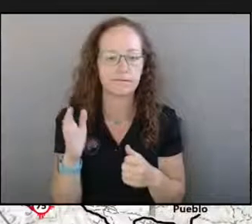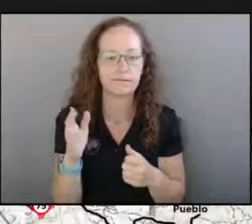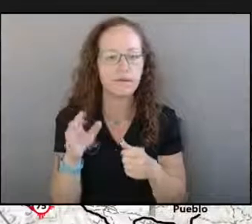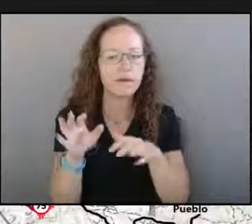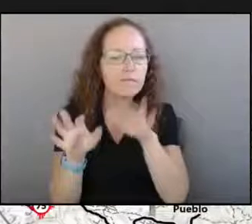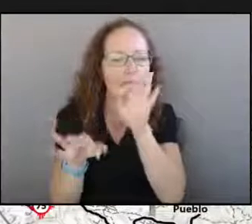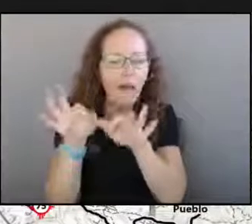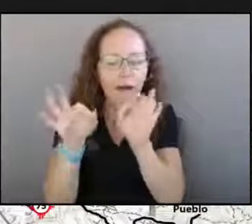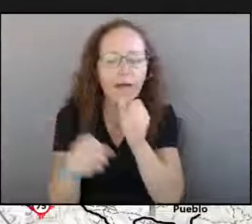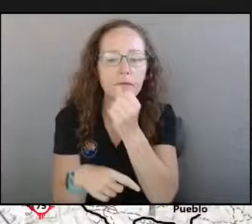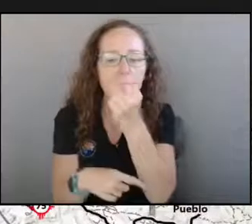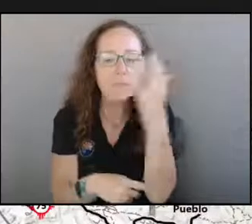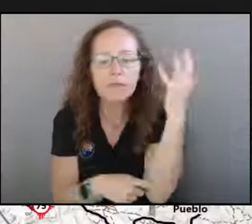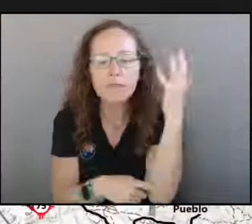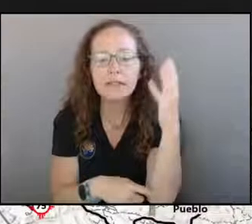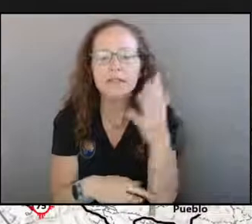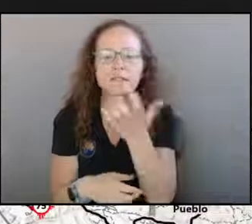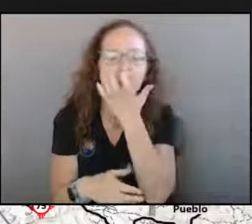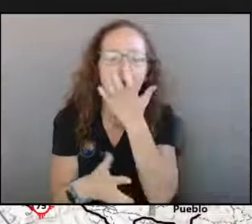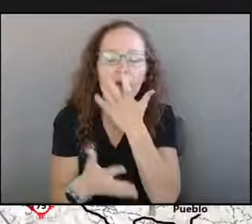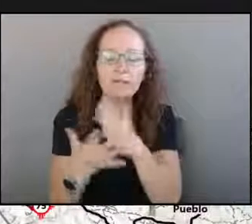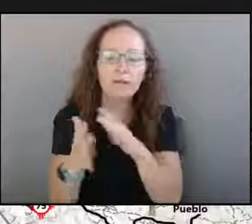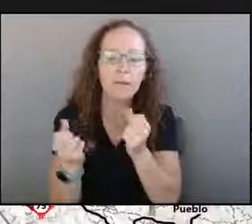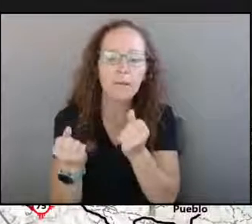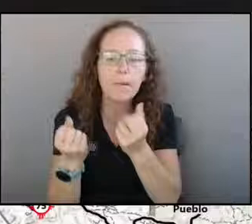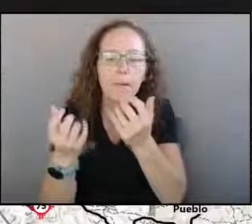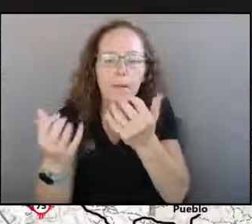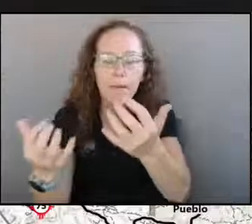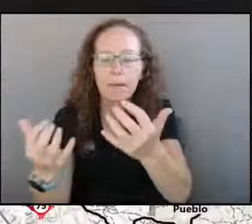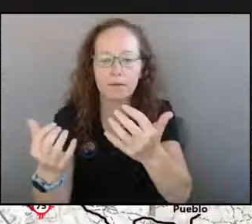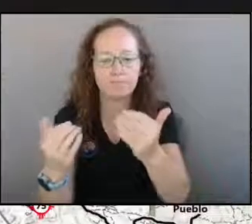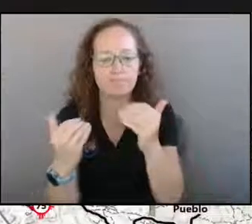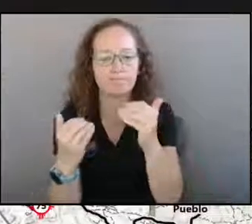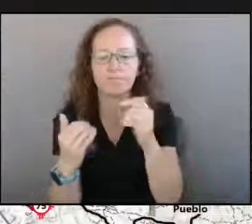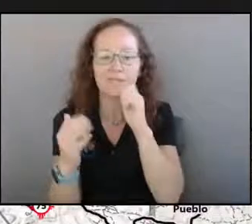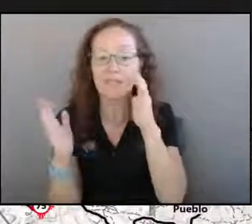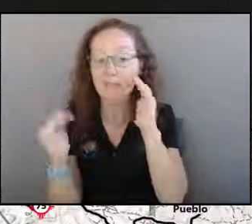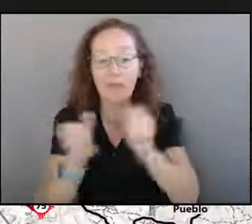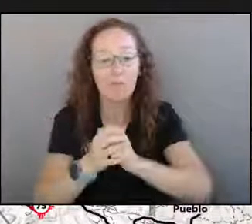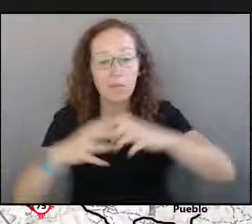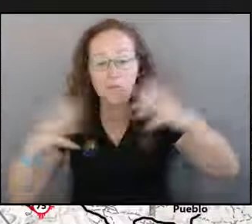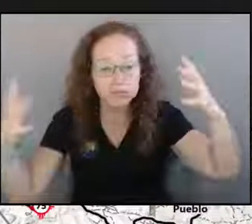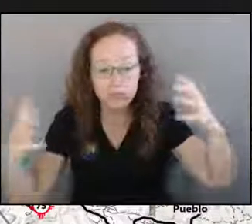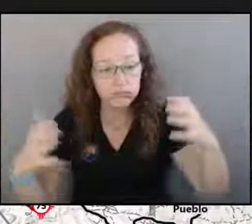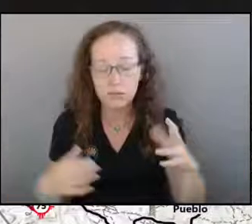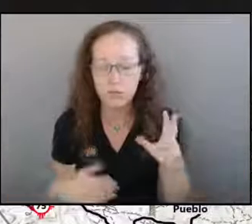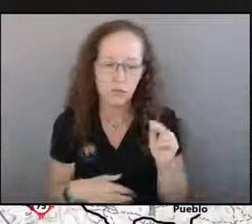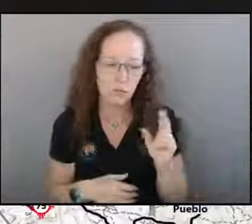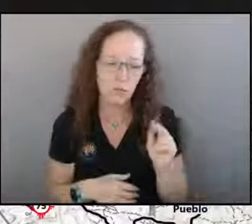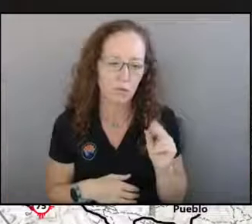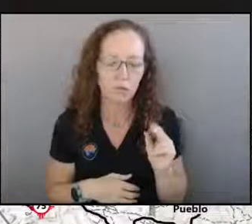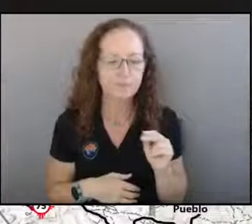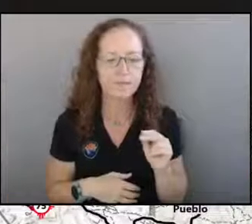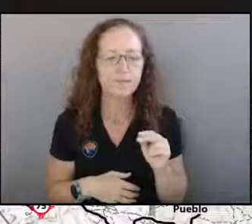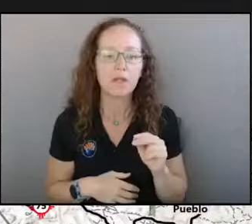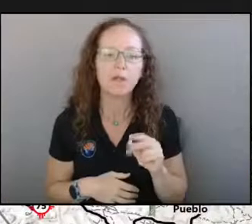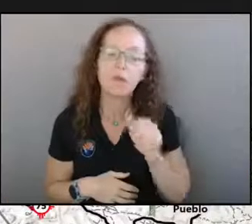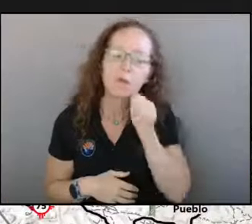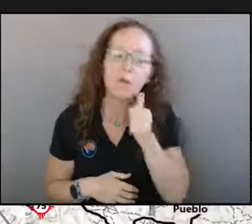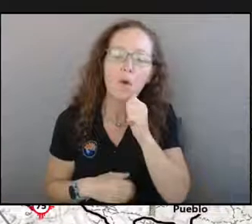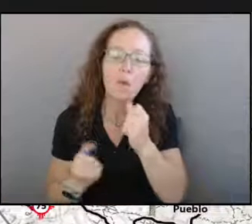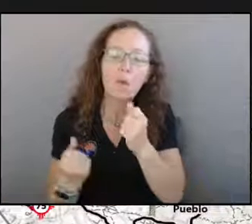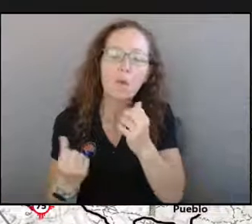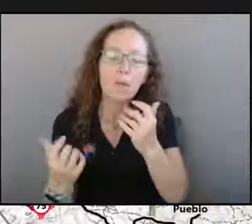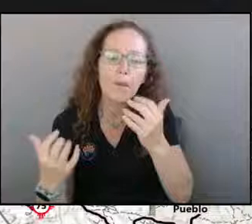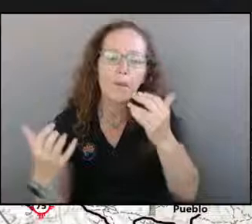making limited runs in there, not expecting big growth, anything in there. So tomorrow is just going to be a moderate growth day. Not expecting